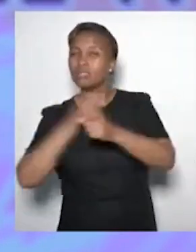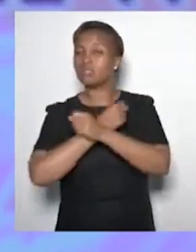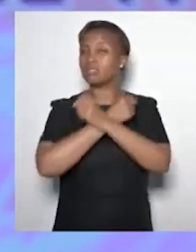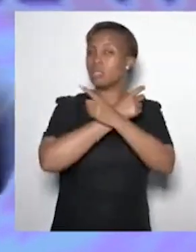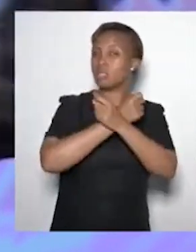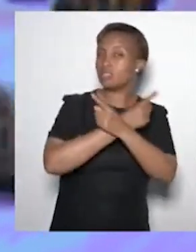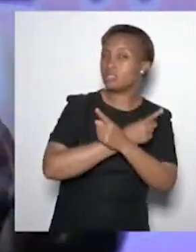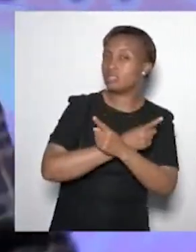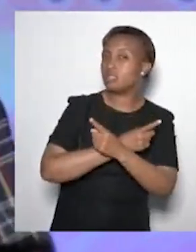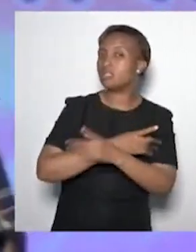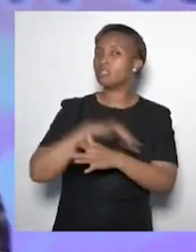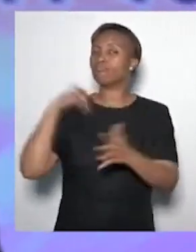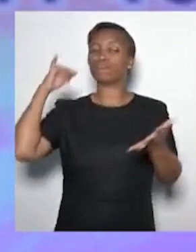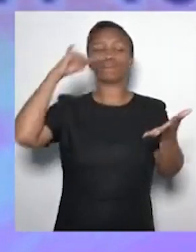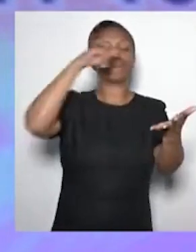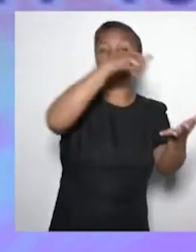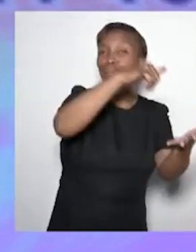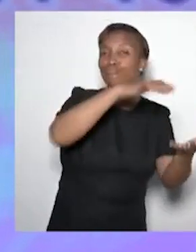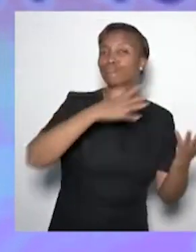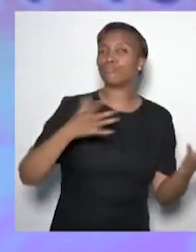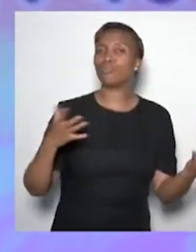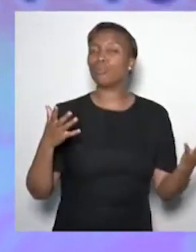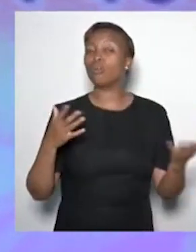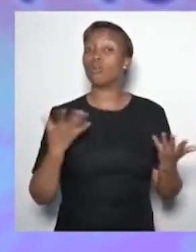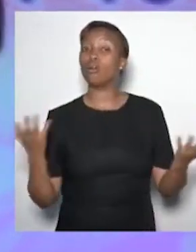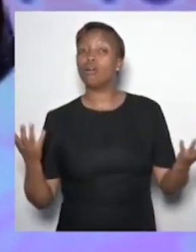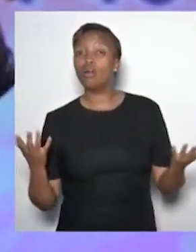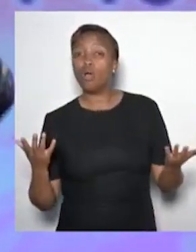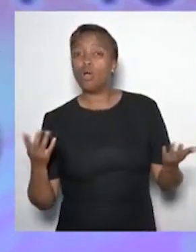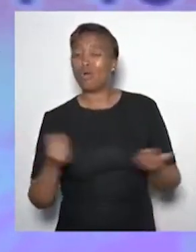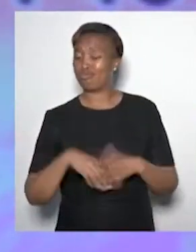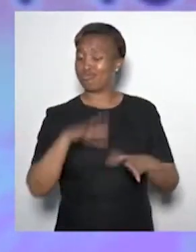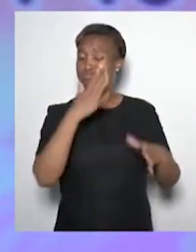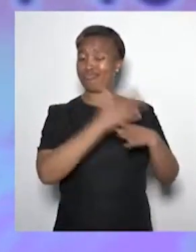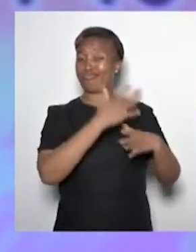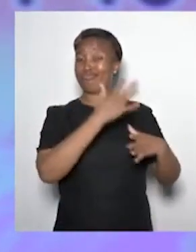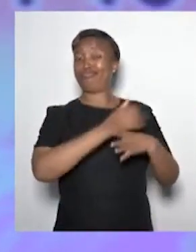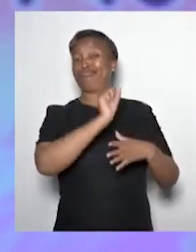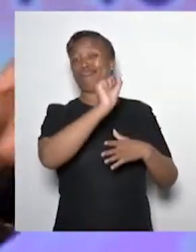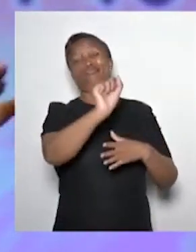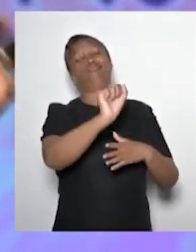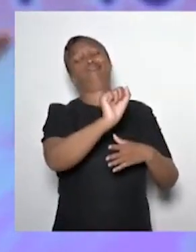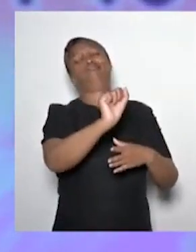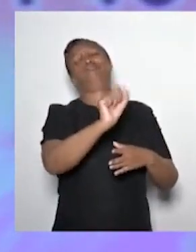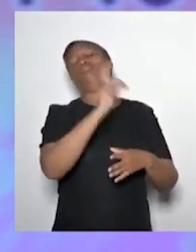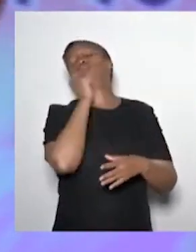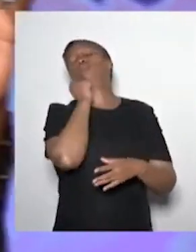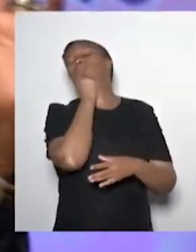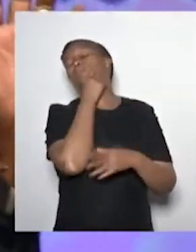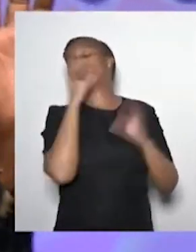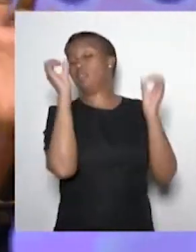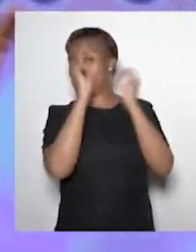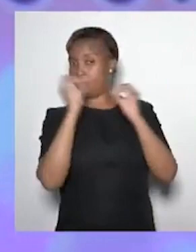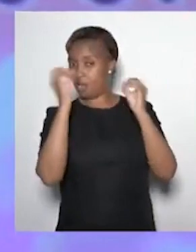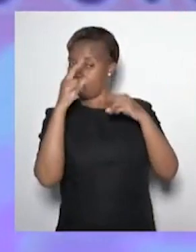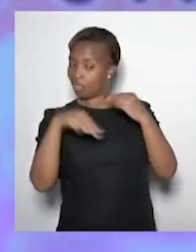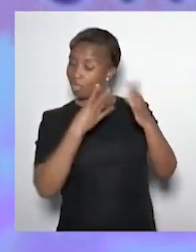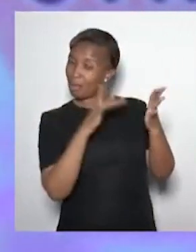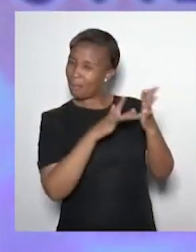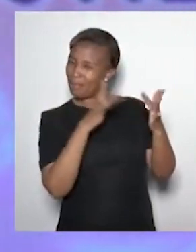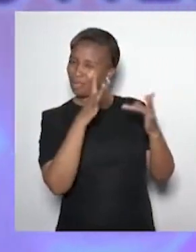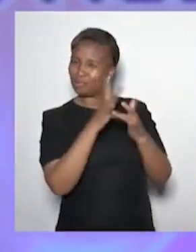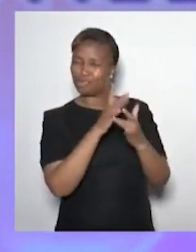taxis, airplanes. Liko spanning how we next ga Jesu u